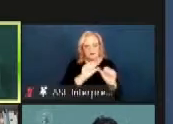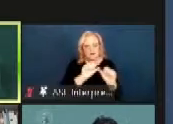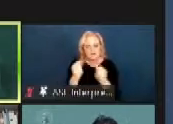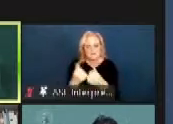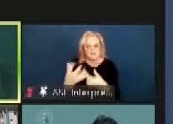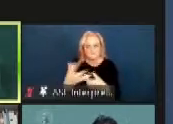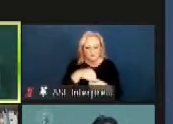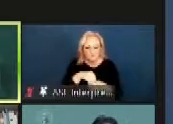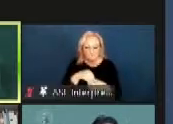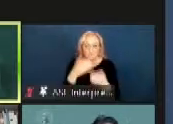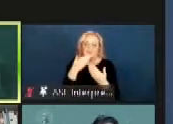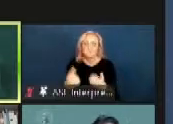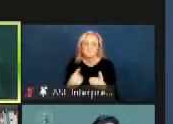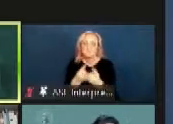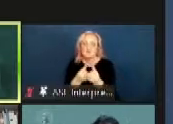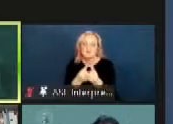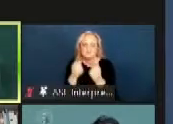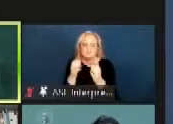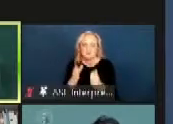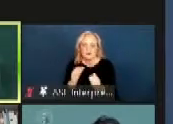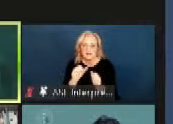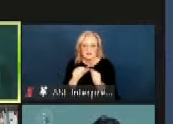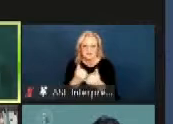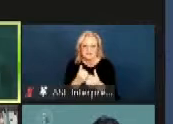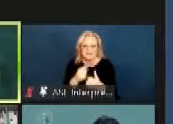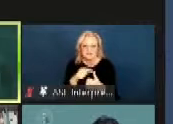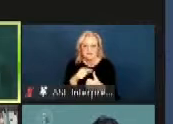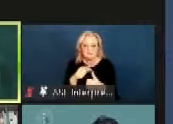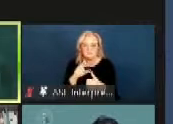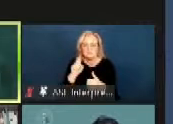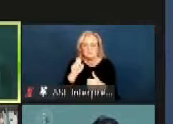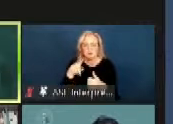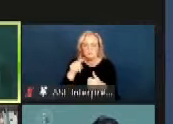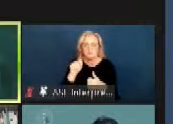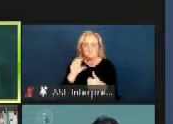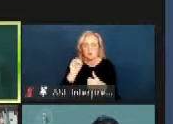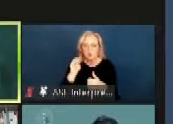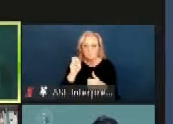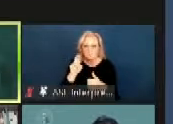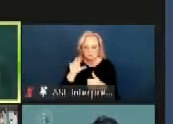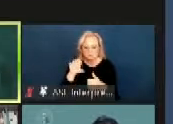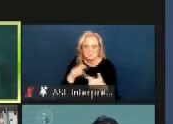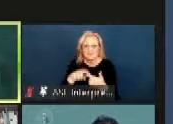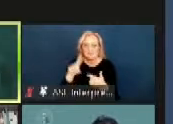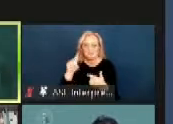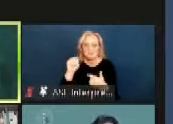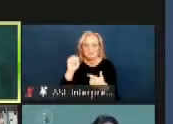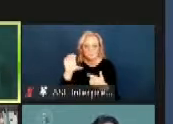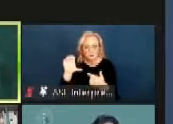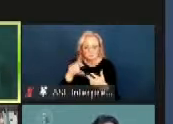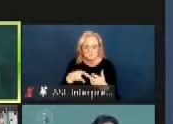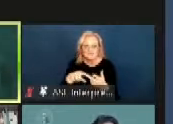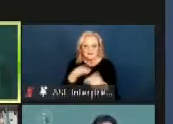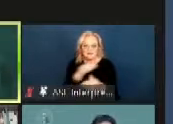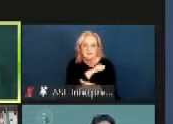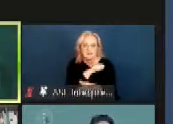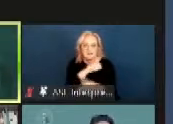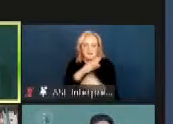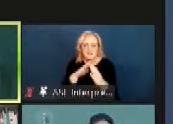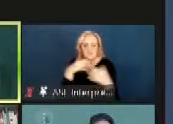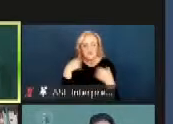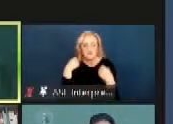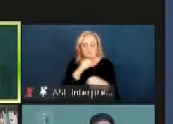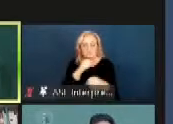to our sponsoring agencies, the Department of Commerce, the Department of Corrections, and the Healthcare Authority. Today's presenters will cover